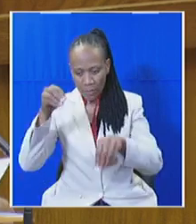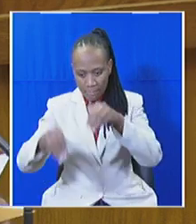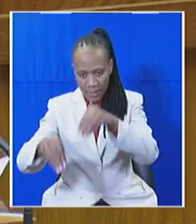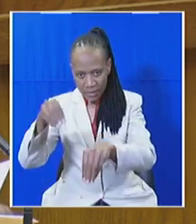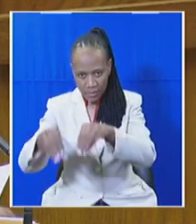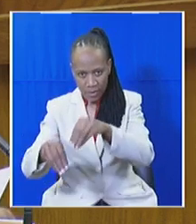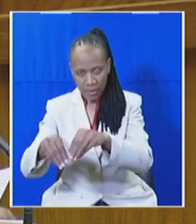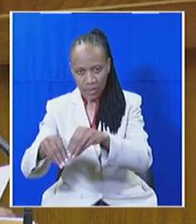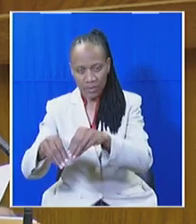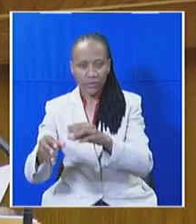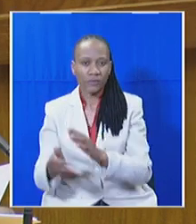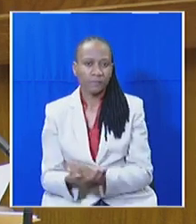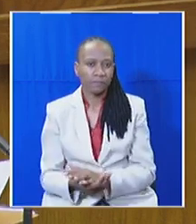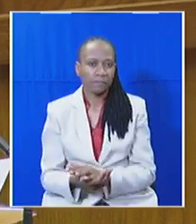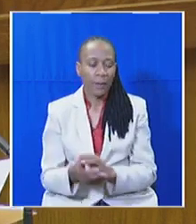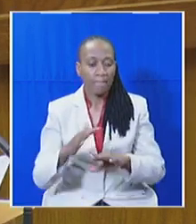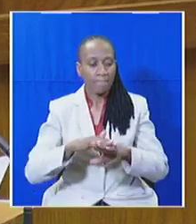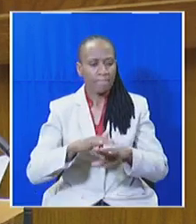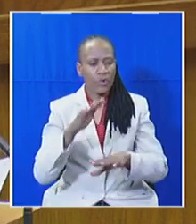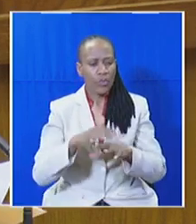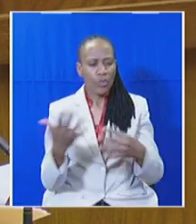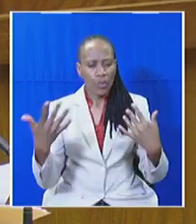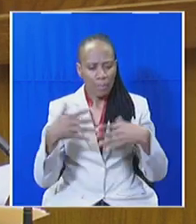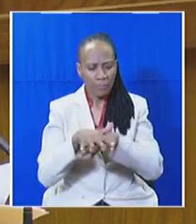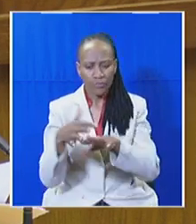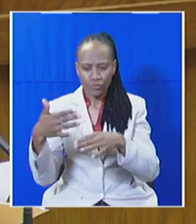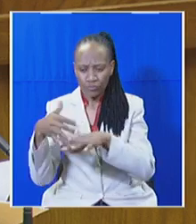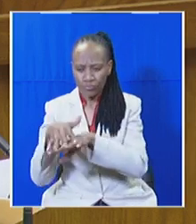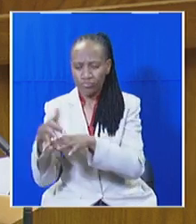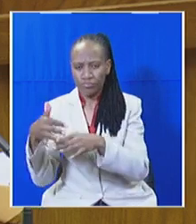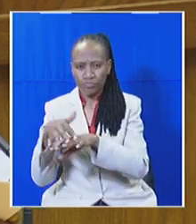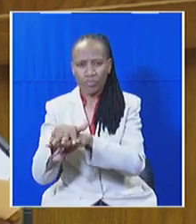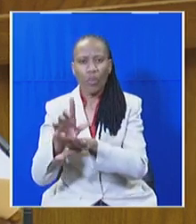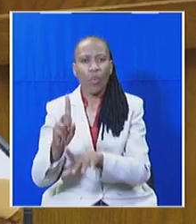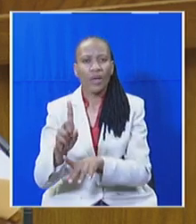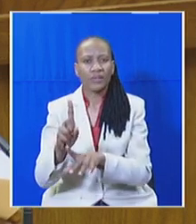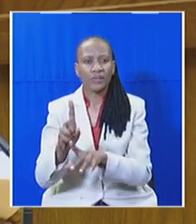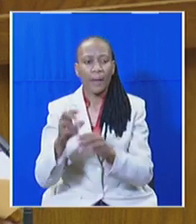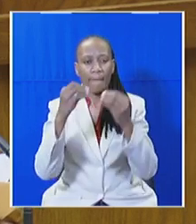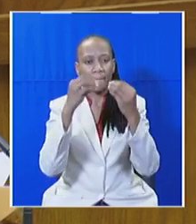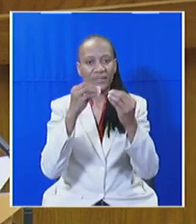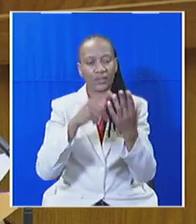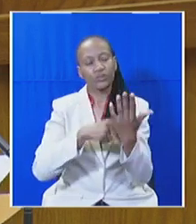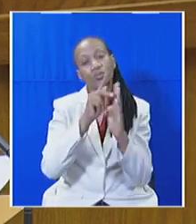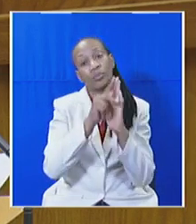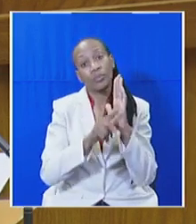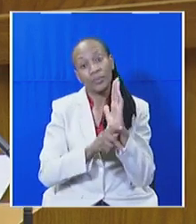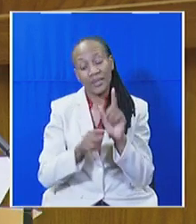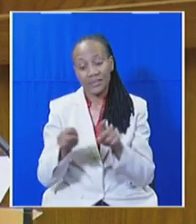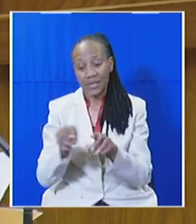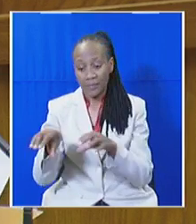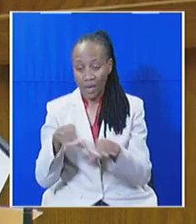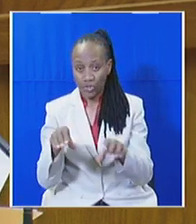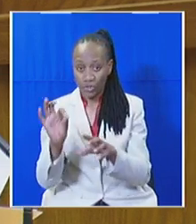more effective implementation of a higher impact industrial policy action plan,